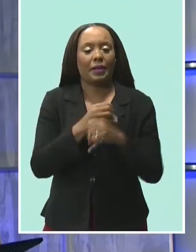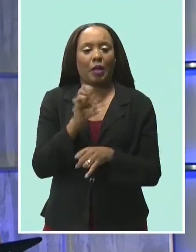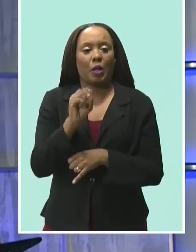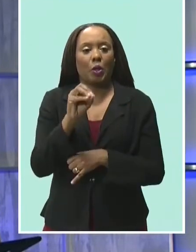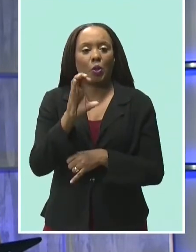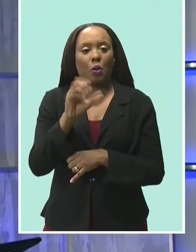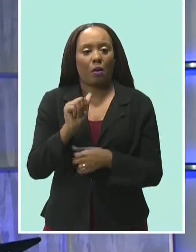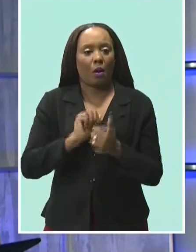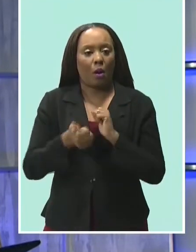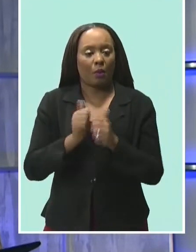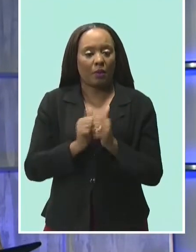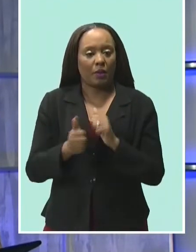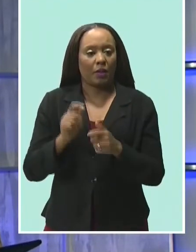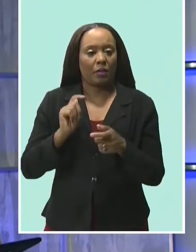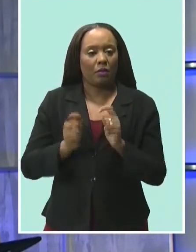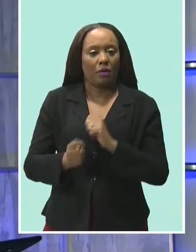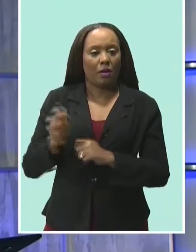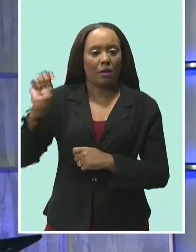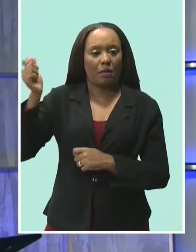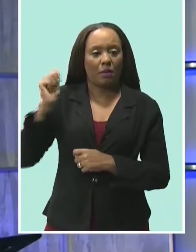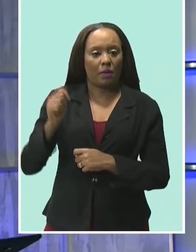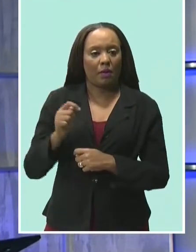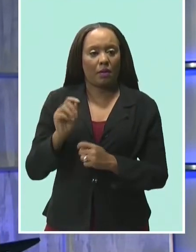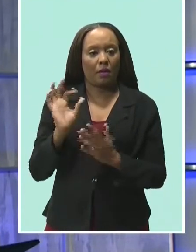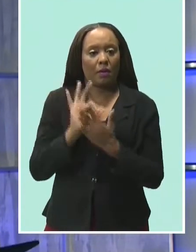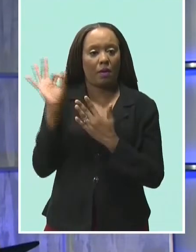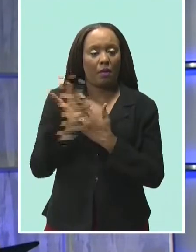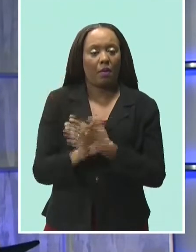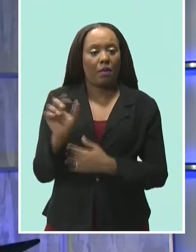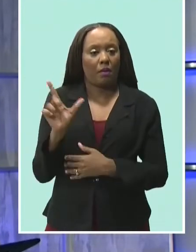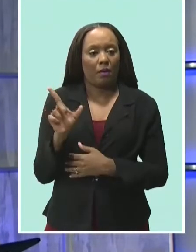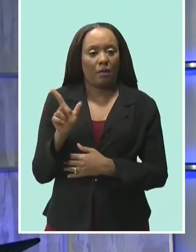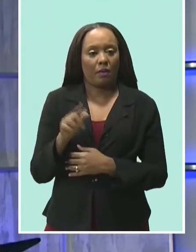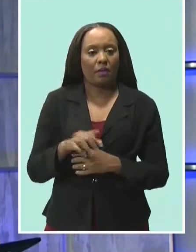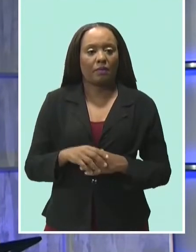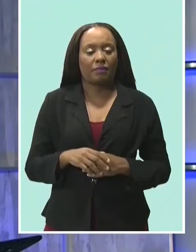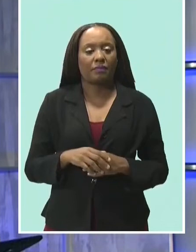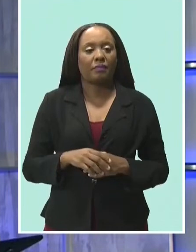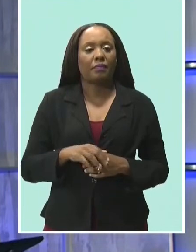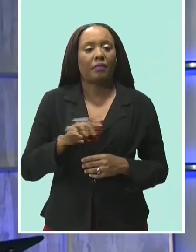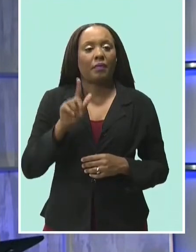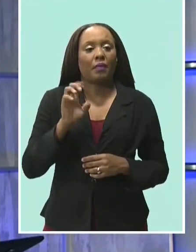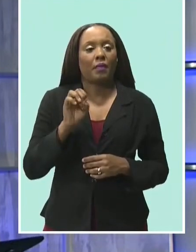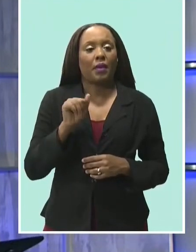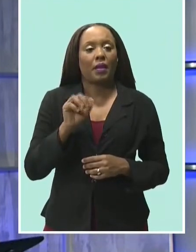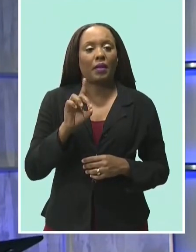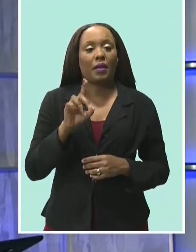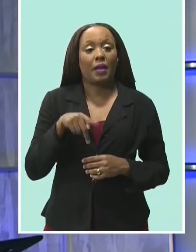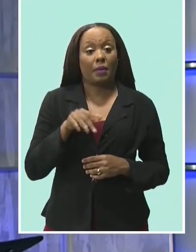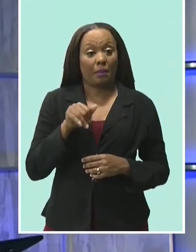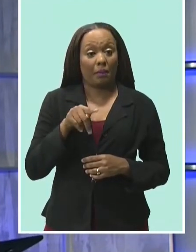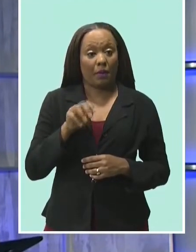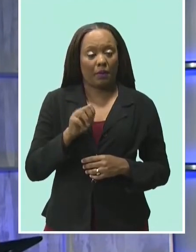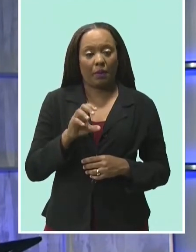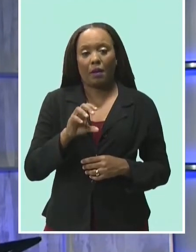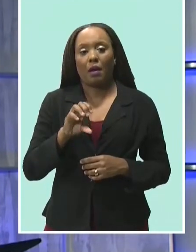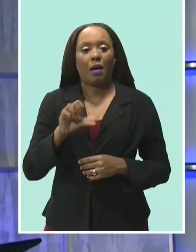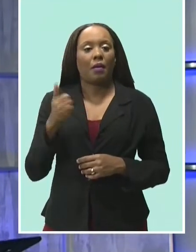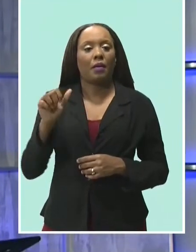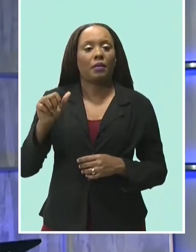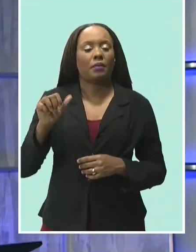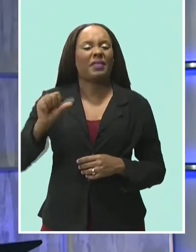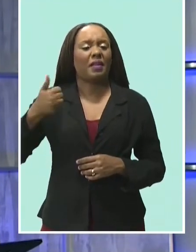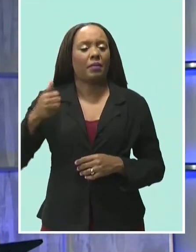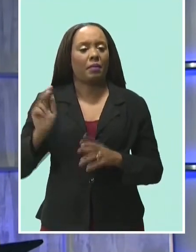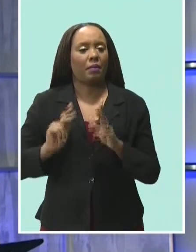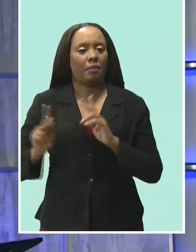Monarch in Trinidad and Tobago on February 21st. Lead Pipe and 10 other artists will come up against the reigning Groovy King